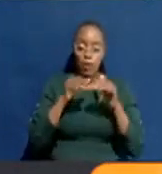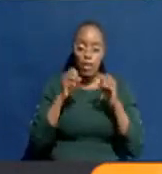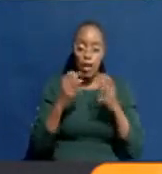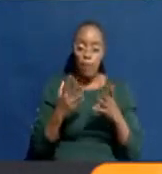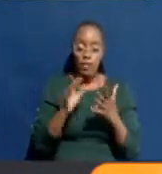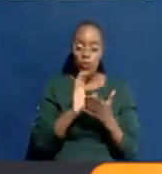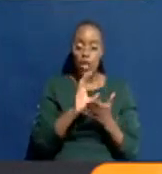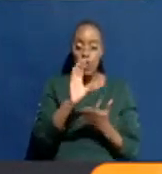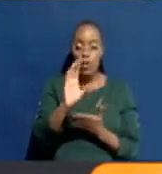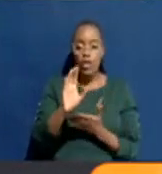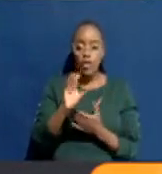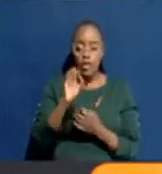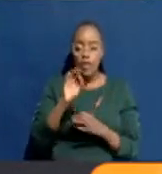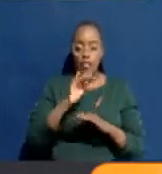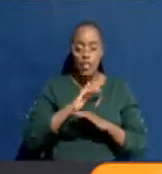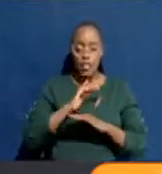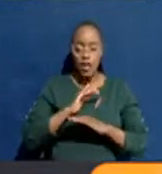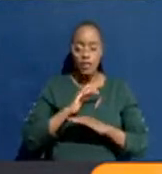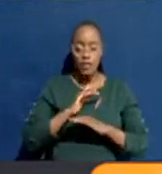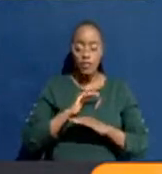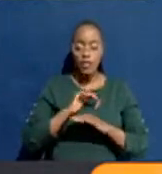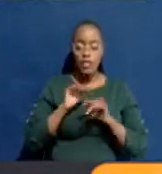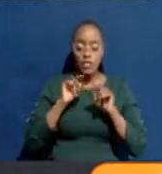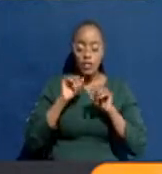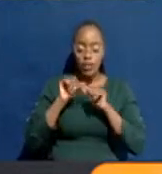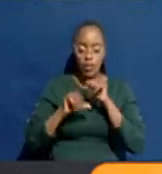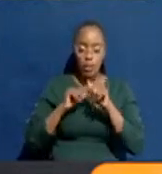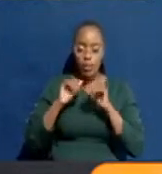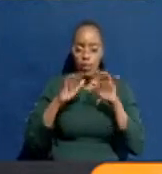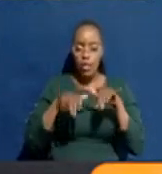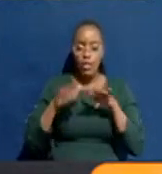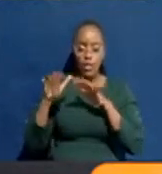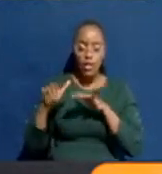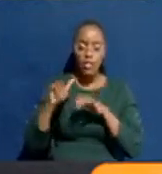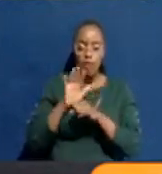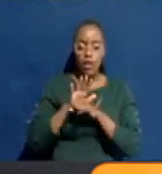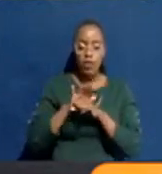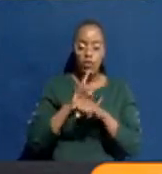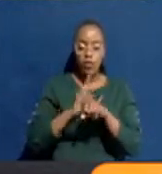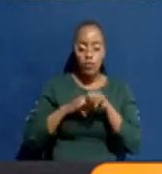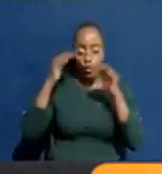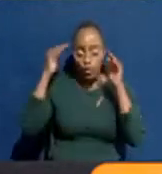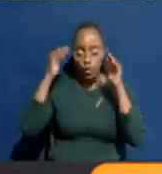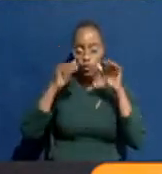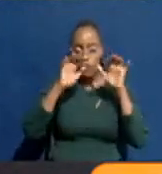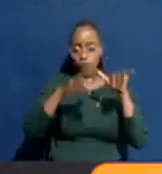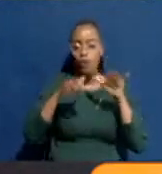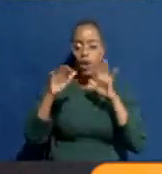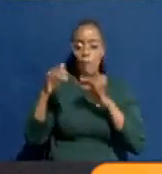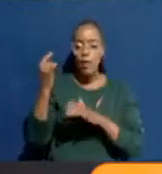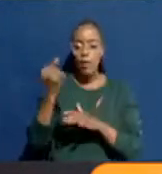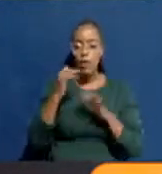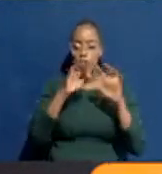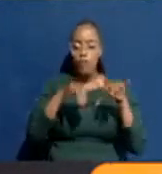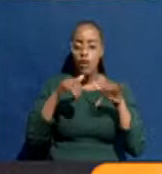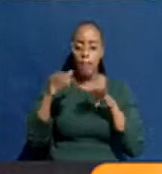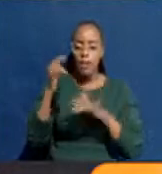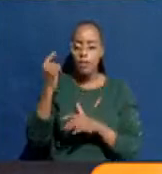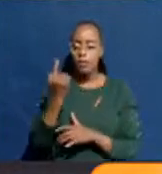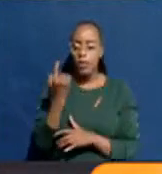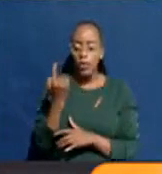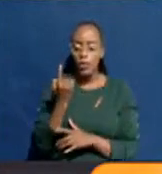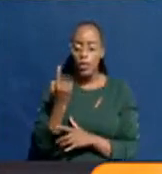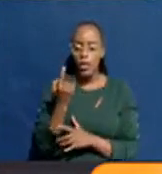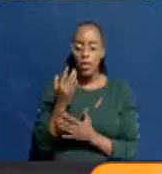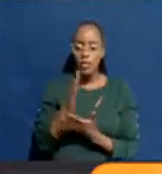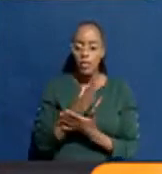are we allocating, is it sufficient? In terms of agriculture, most times we focus on farming. Farming is just a